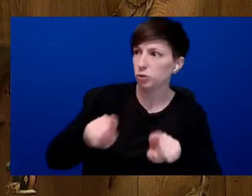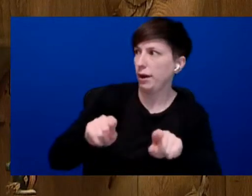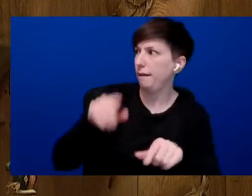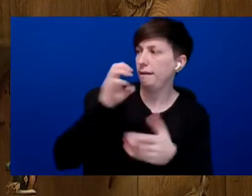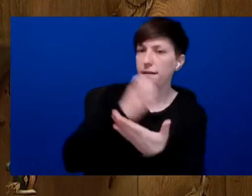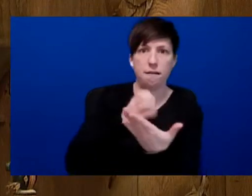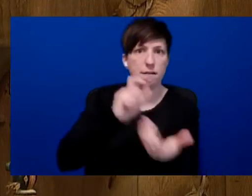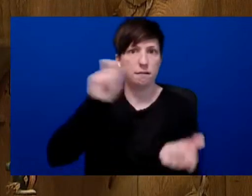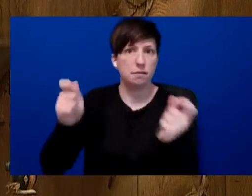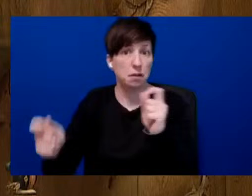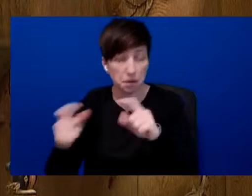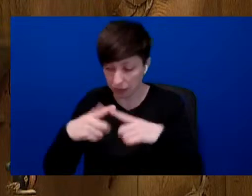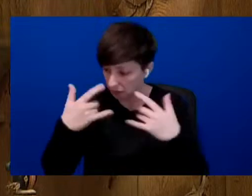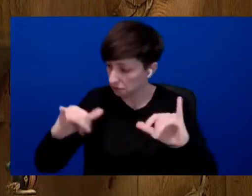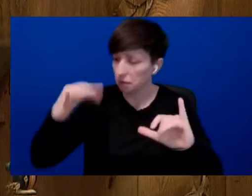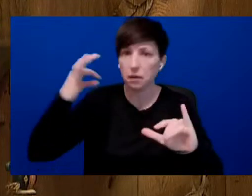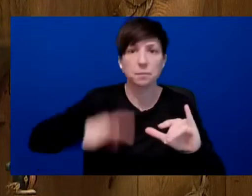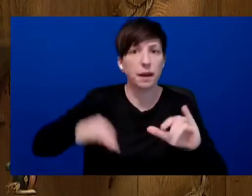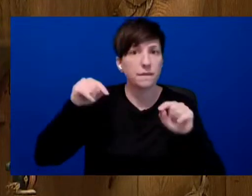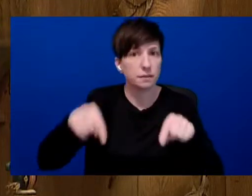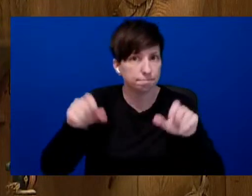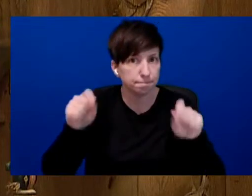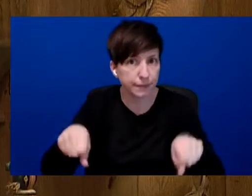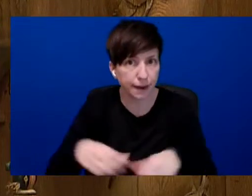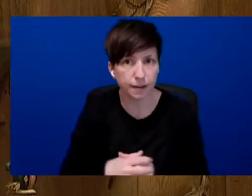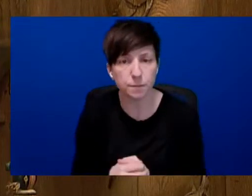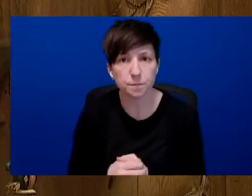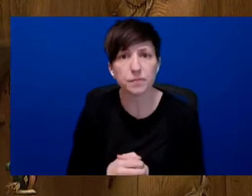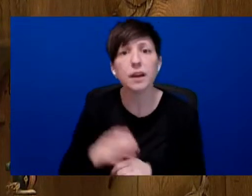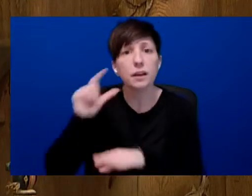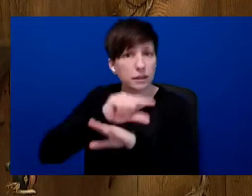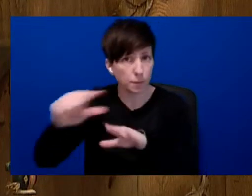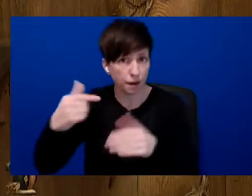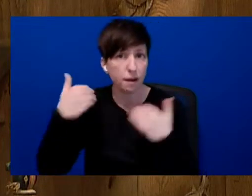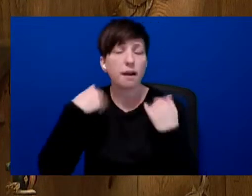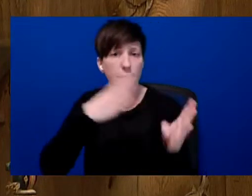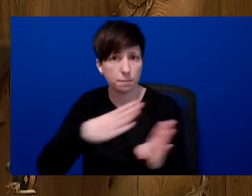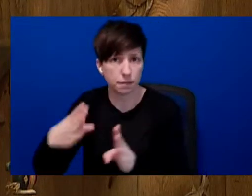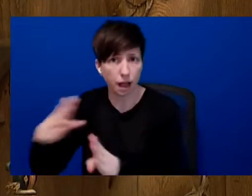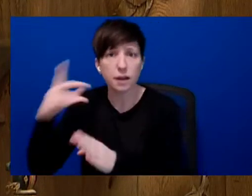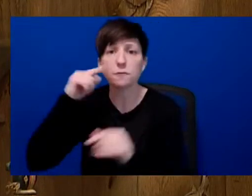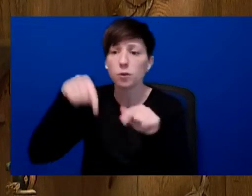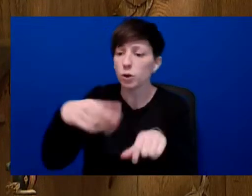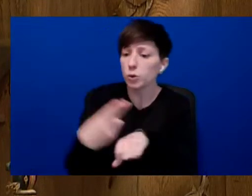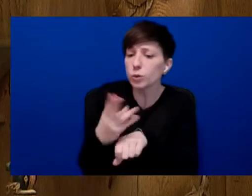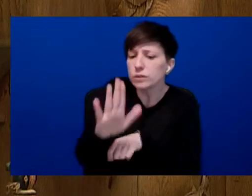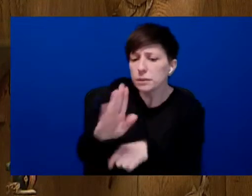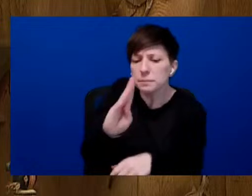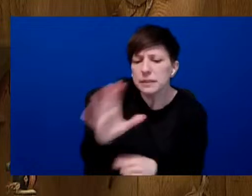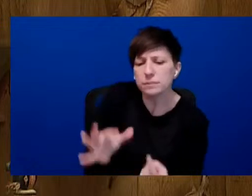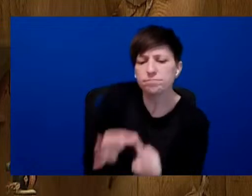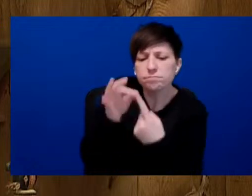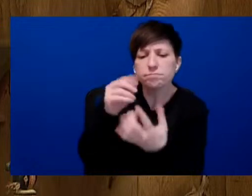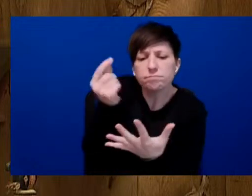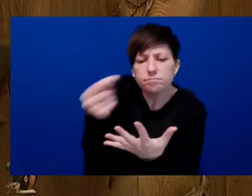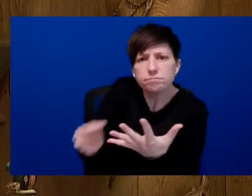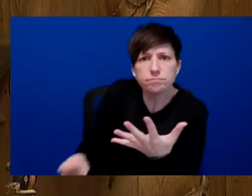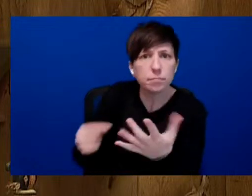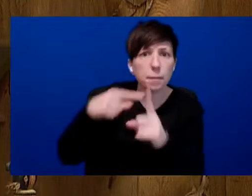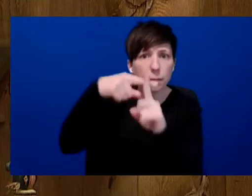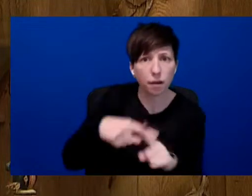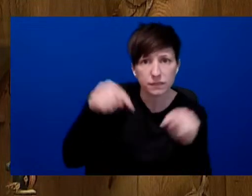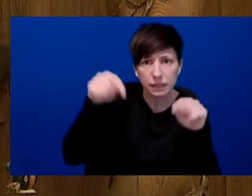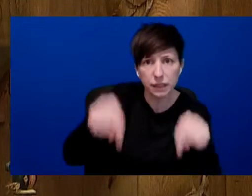here. Your government has a plan to leverage our natural strengths as a province to create good jobs and opportunities for